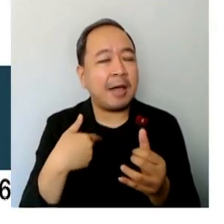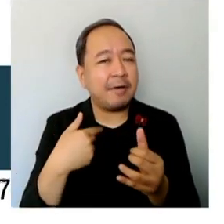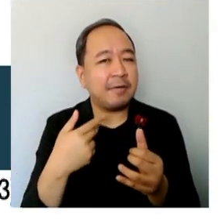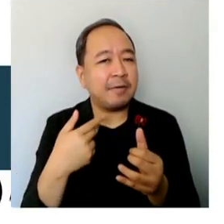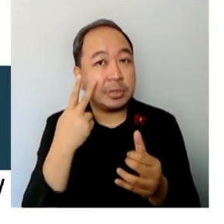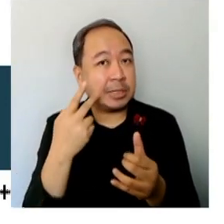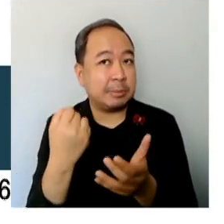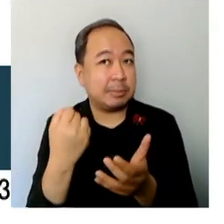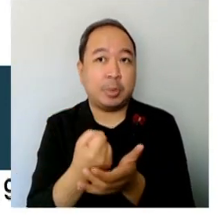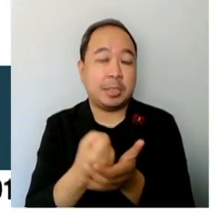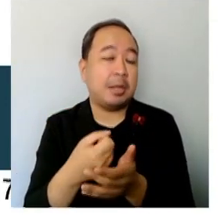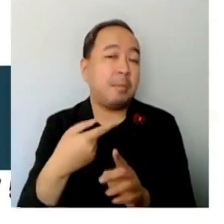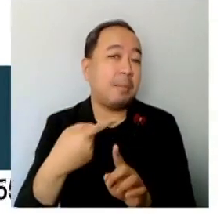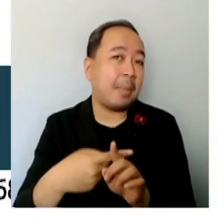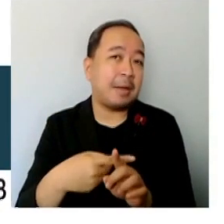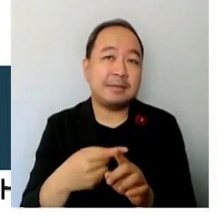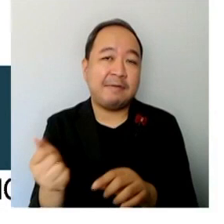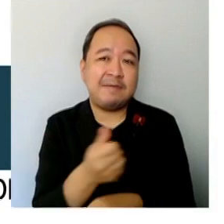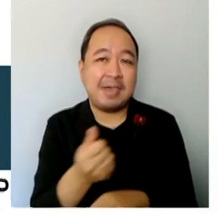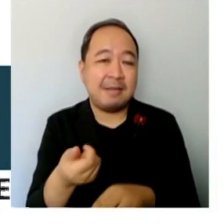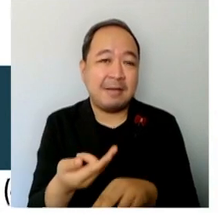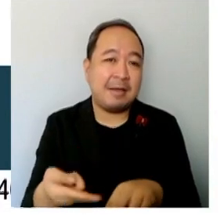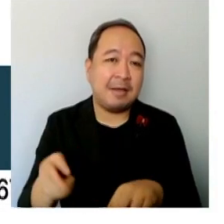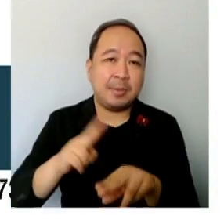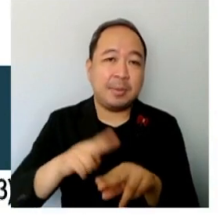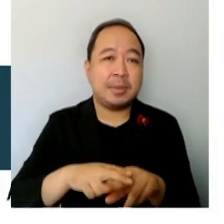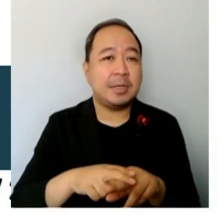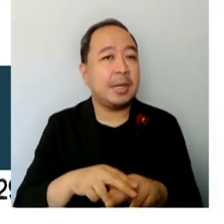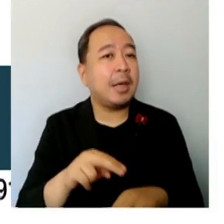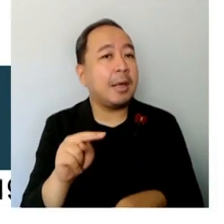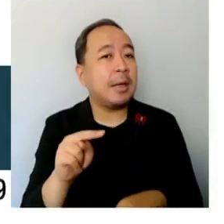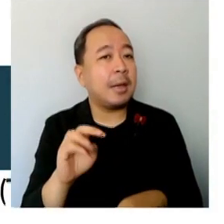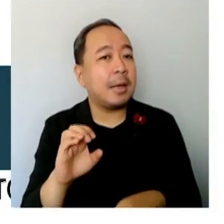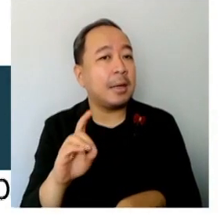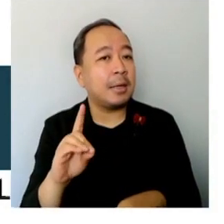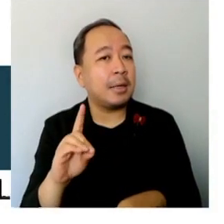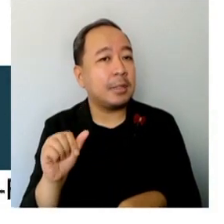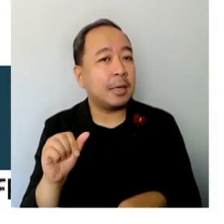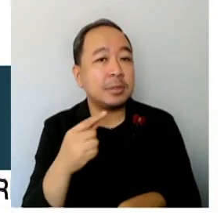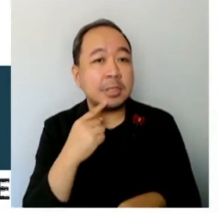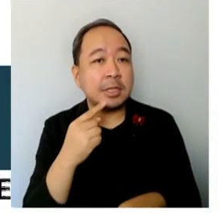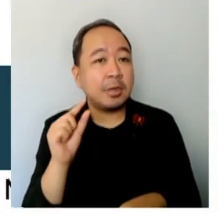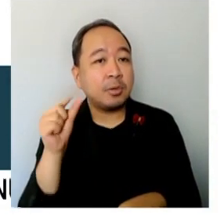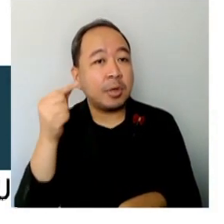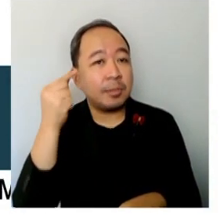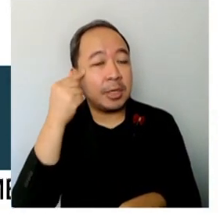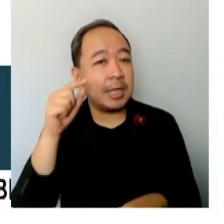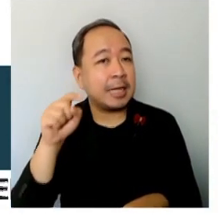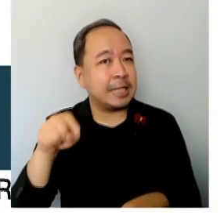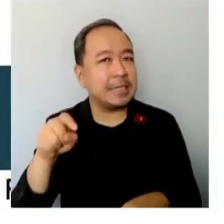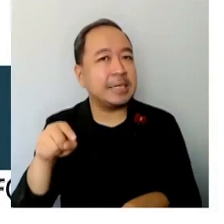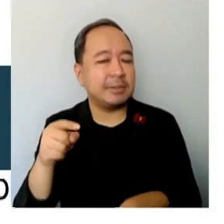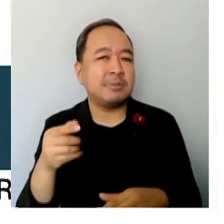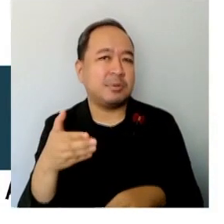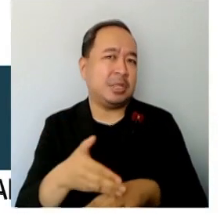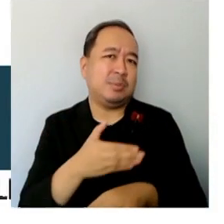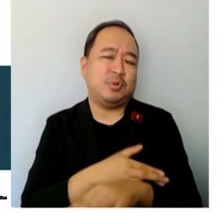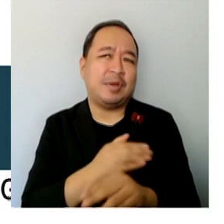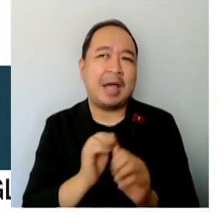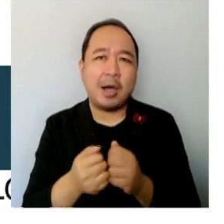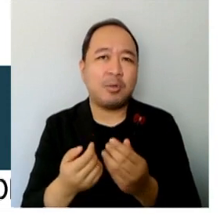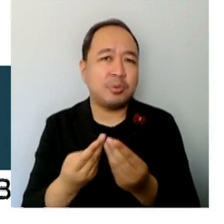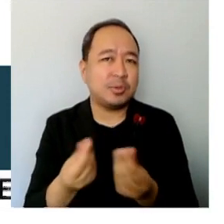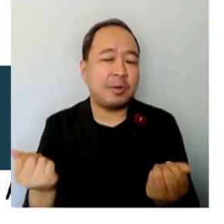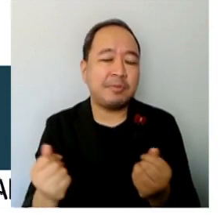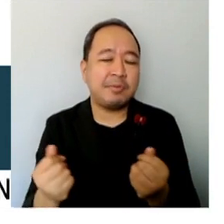hikes. National Economic and Development Authority Secretary Arsenio Balisacan, meanwhile, says the government needs to do a better job addressing food supply problems.